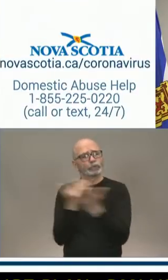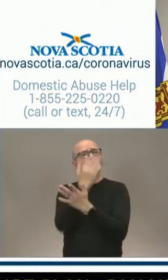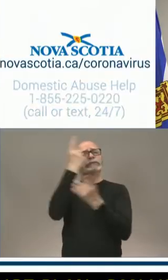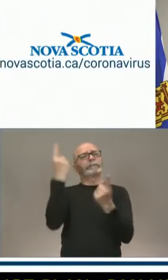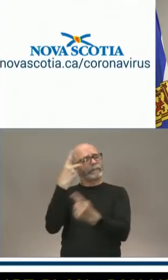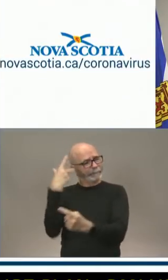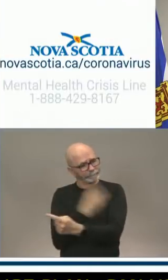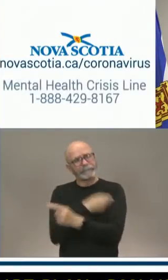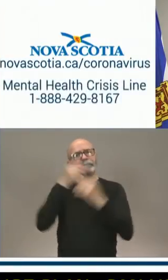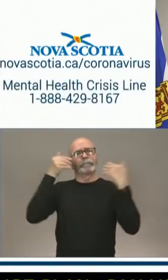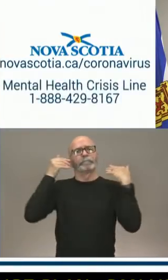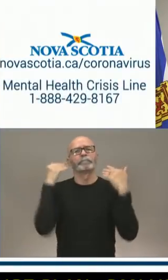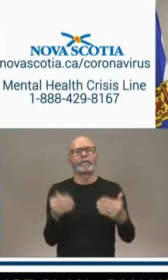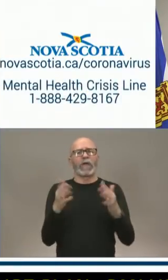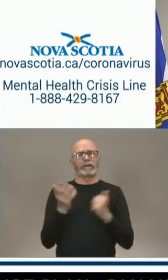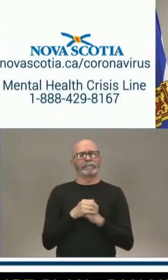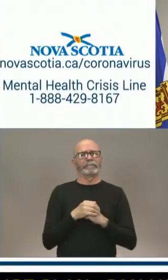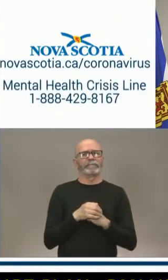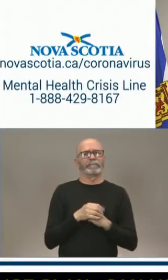what's going on?